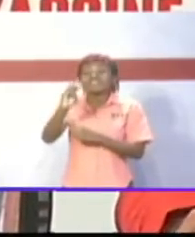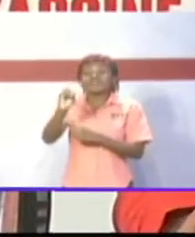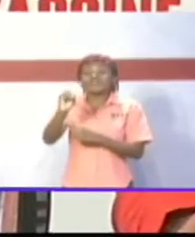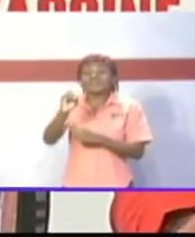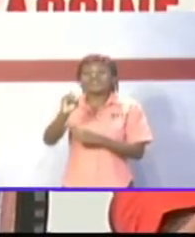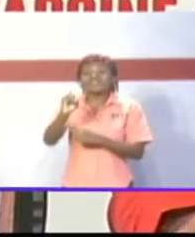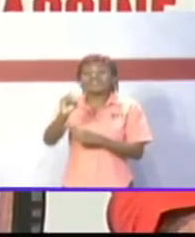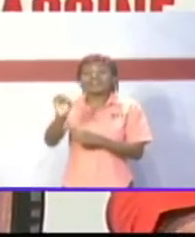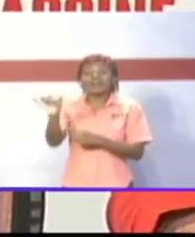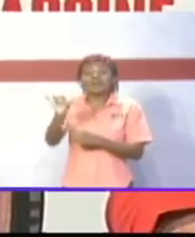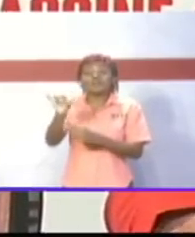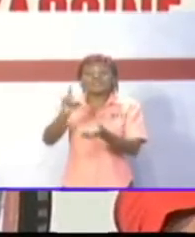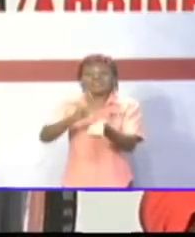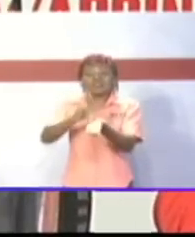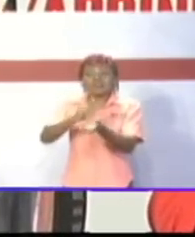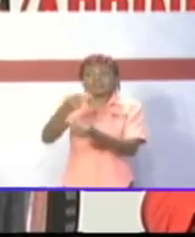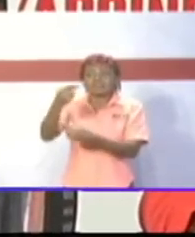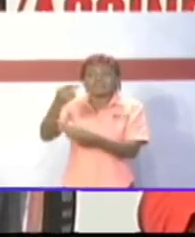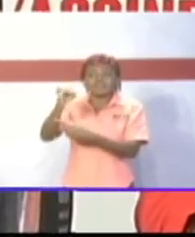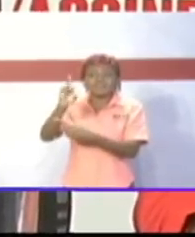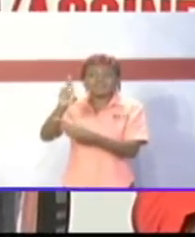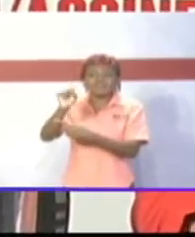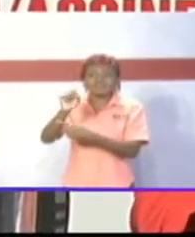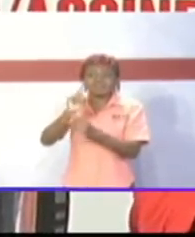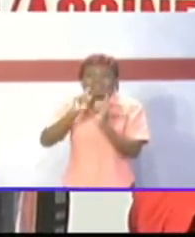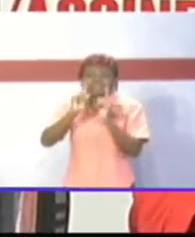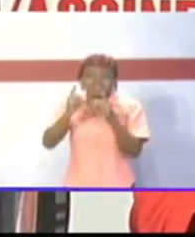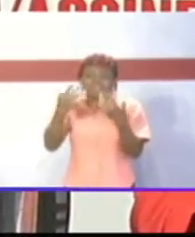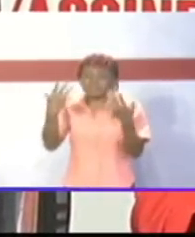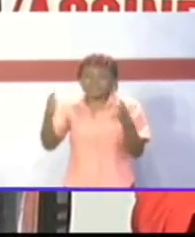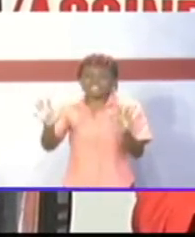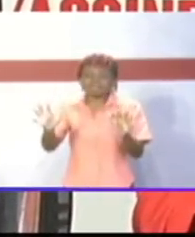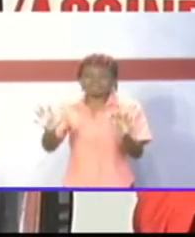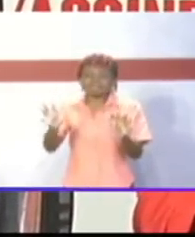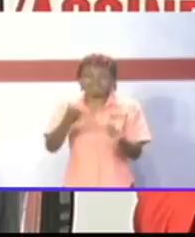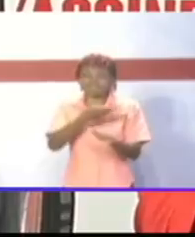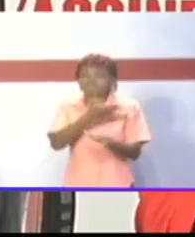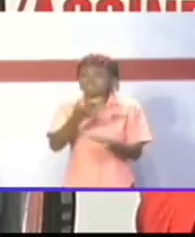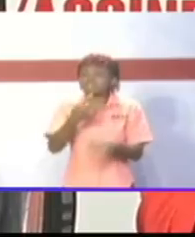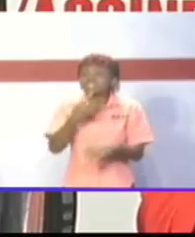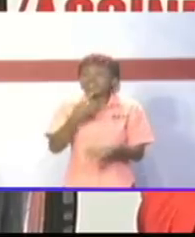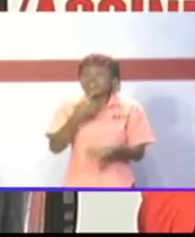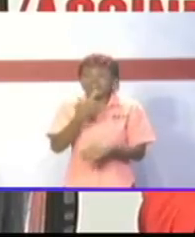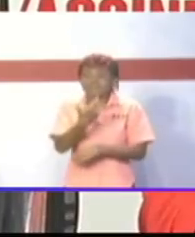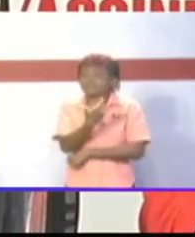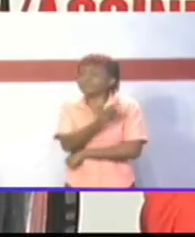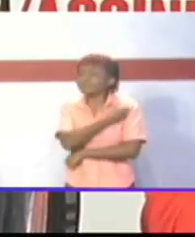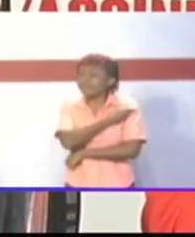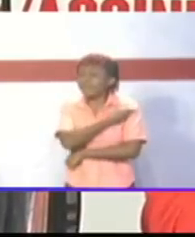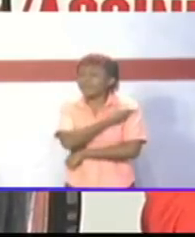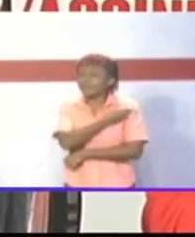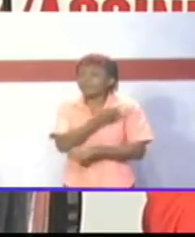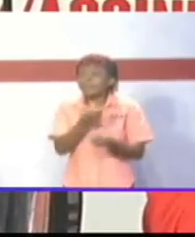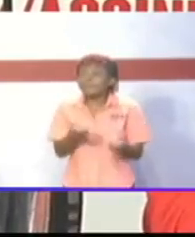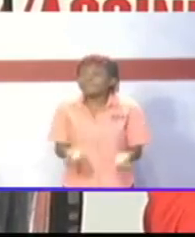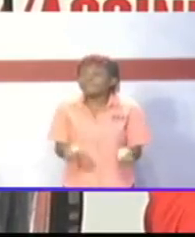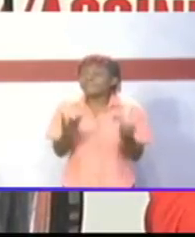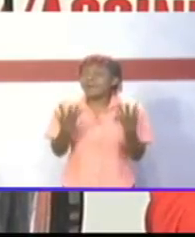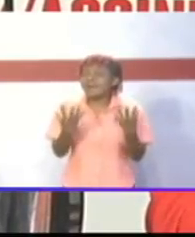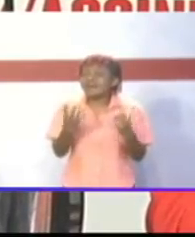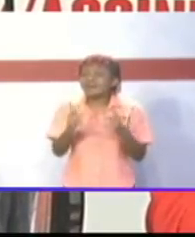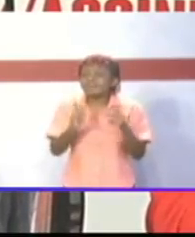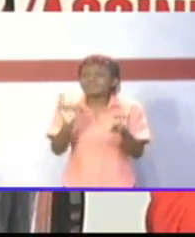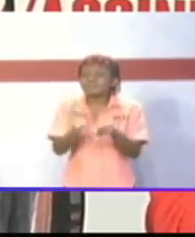As they have said, the vaccine that is most widely used in Trinidad and Tobago is Sinopharm,